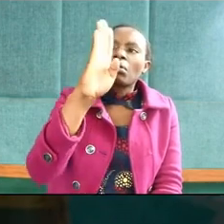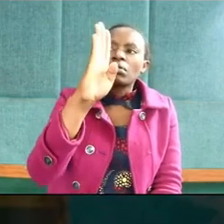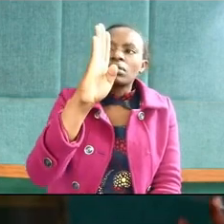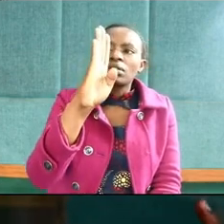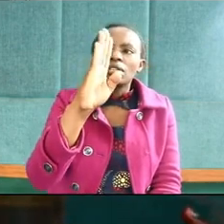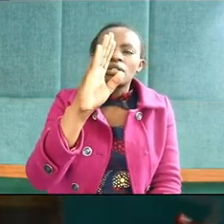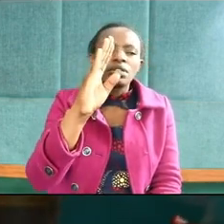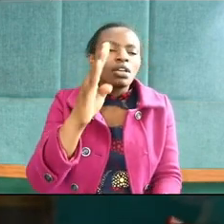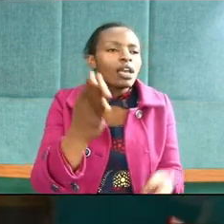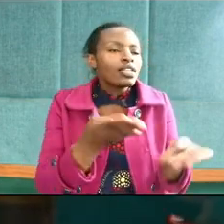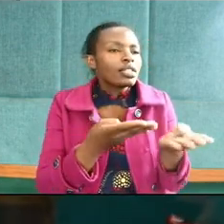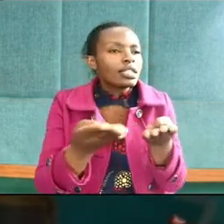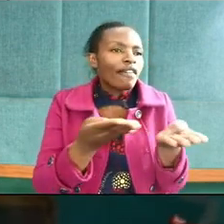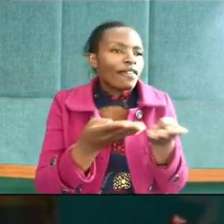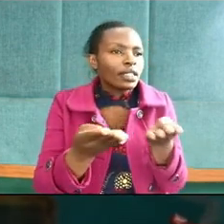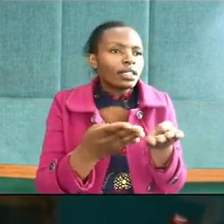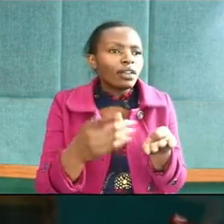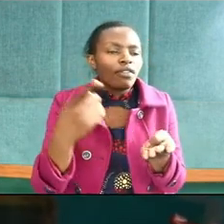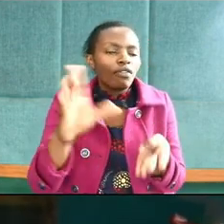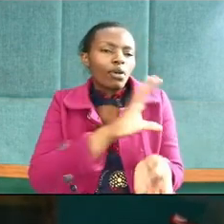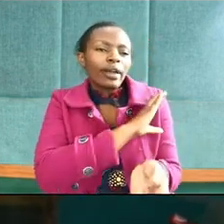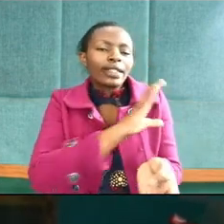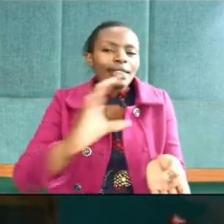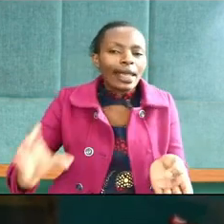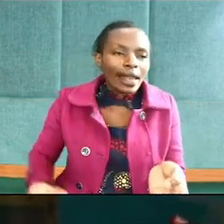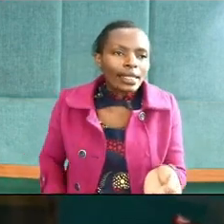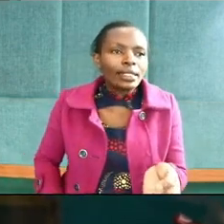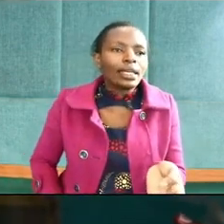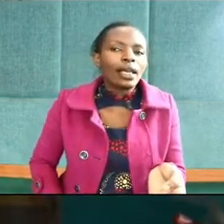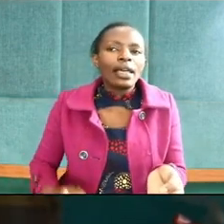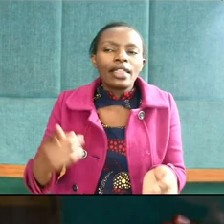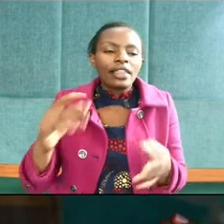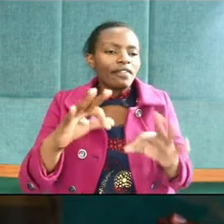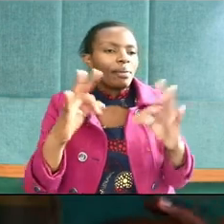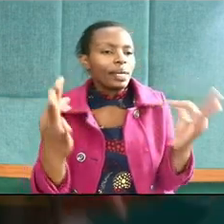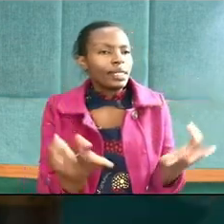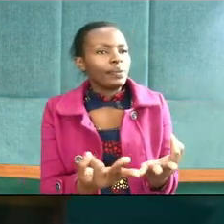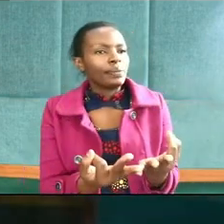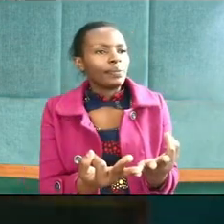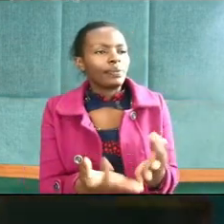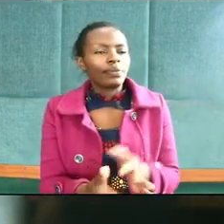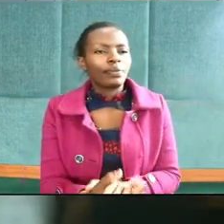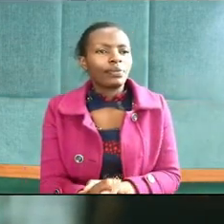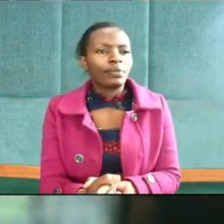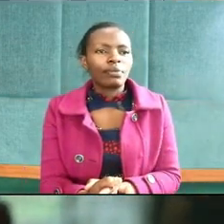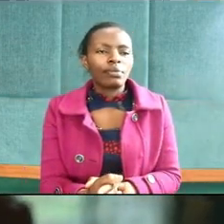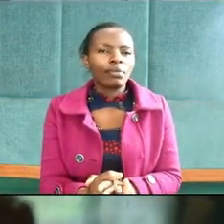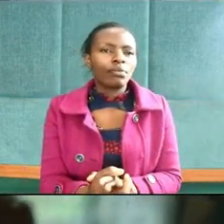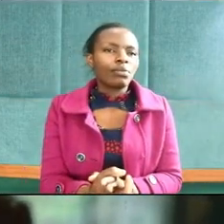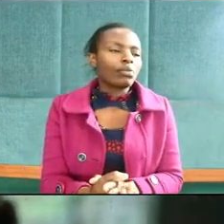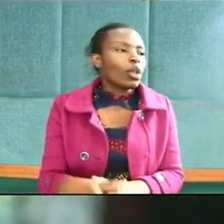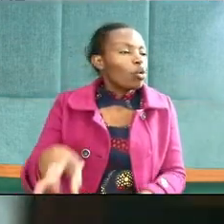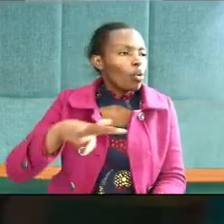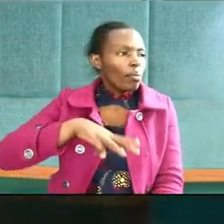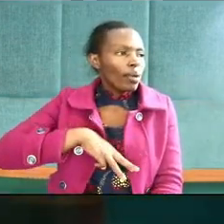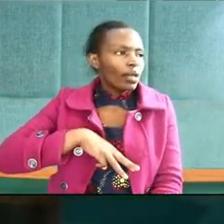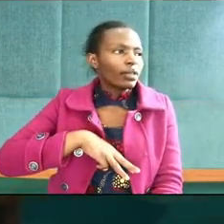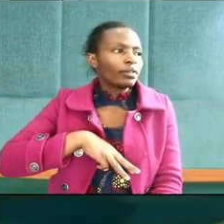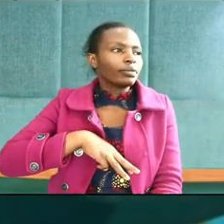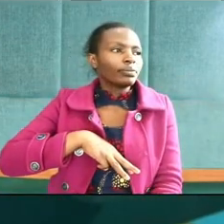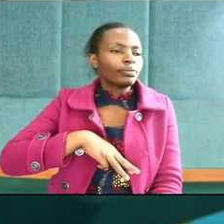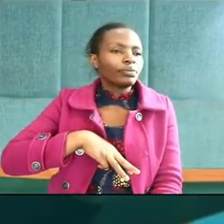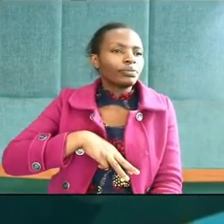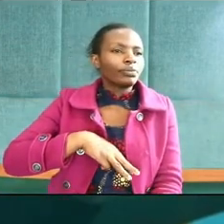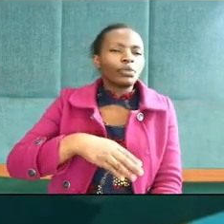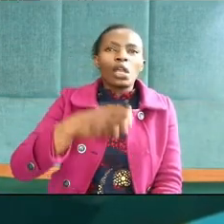for Christianizing the family. You see, women, God